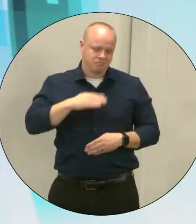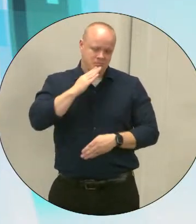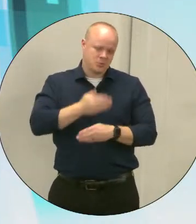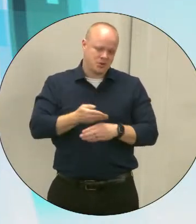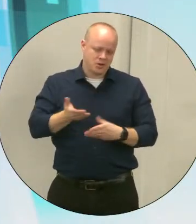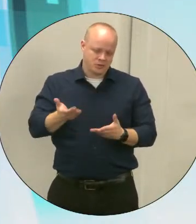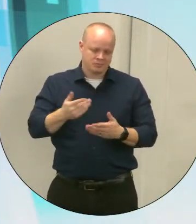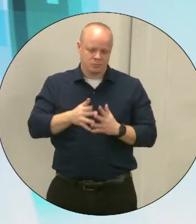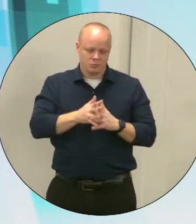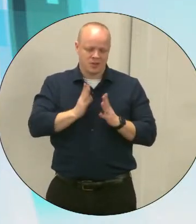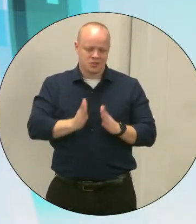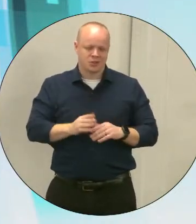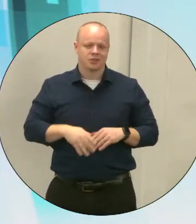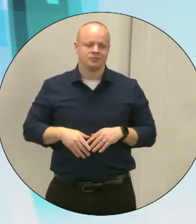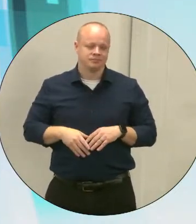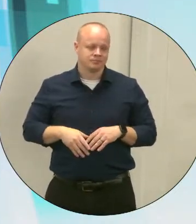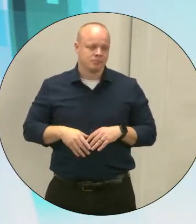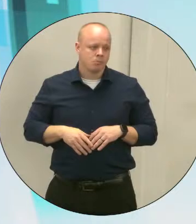wrestle.